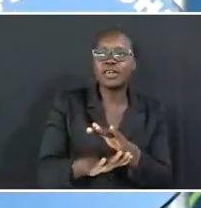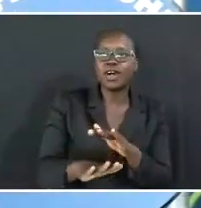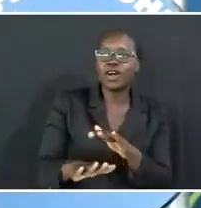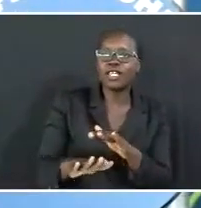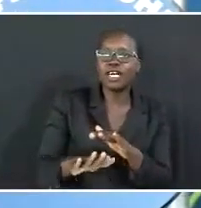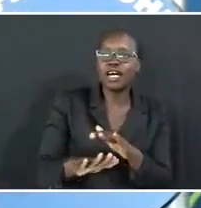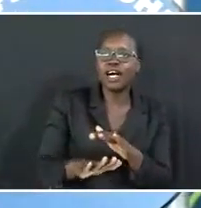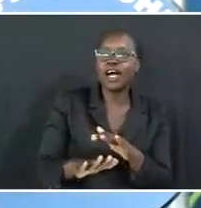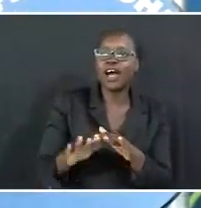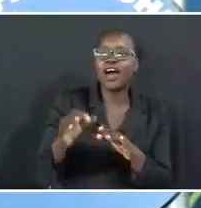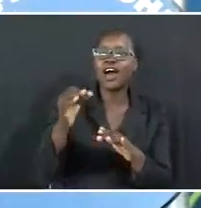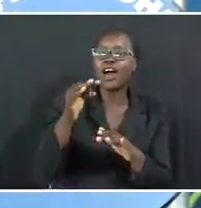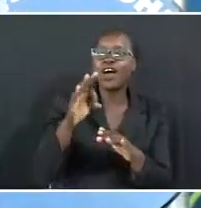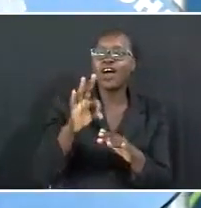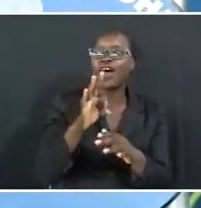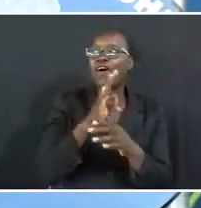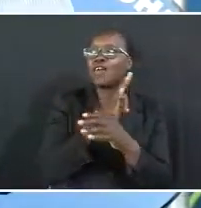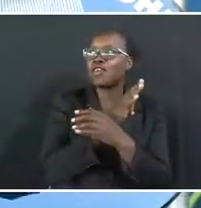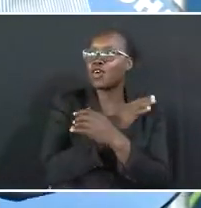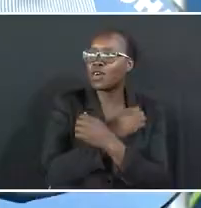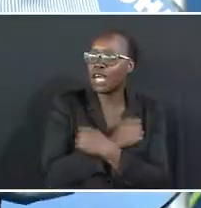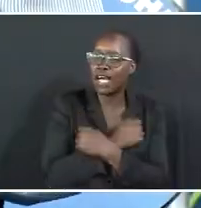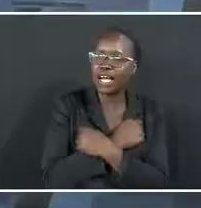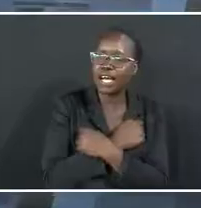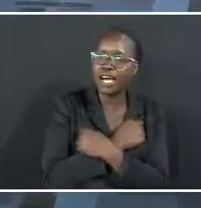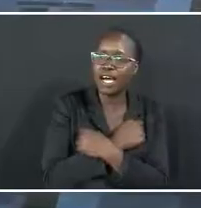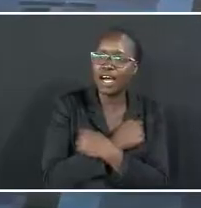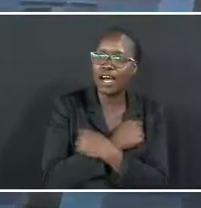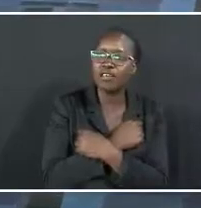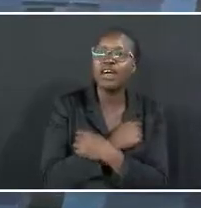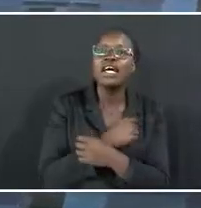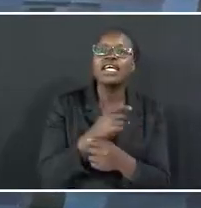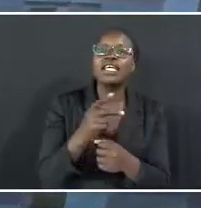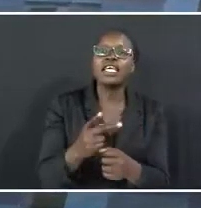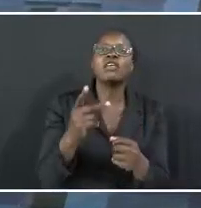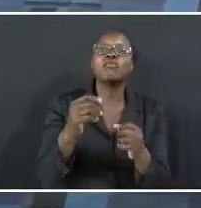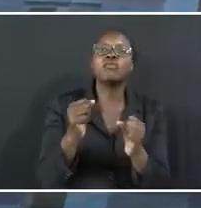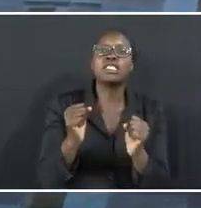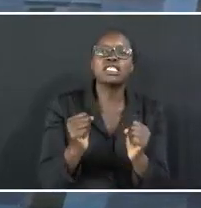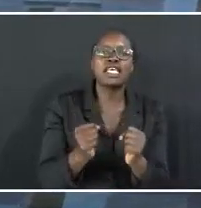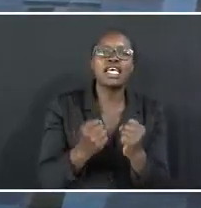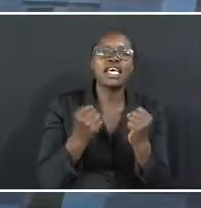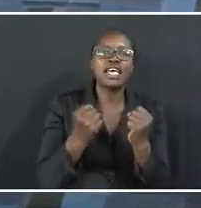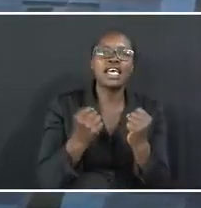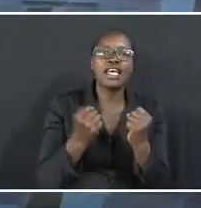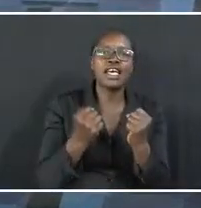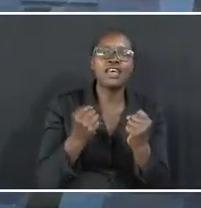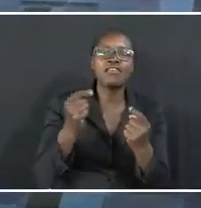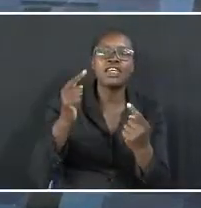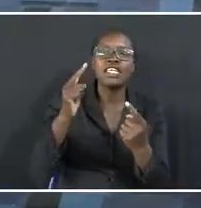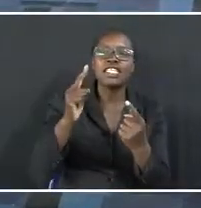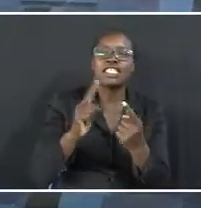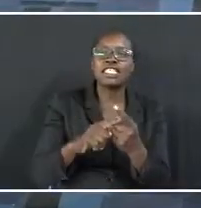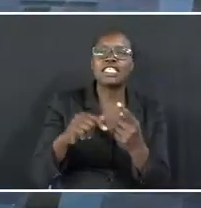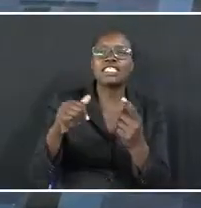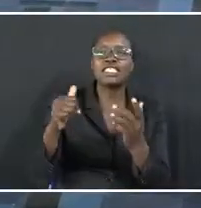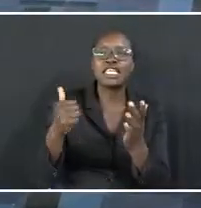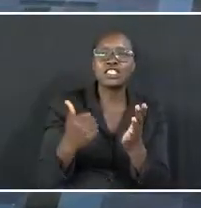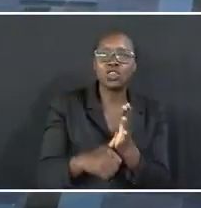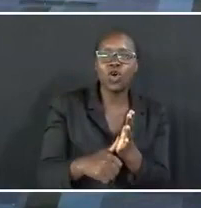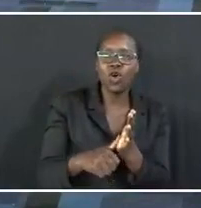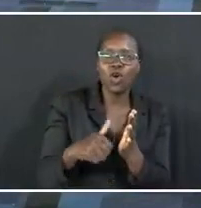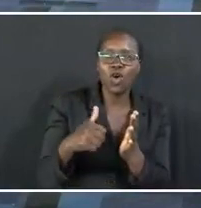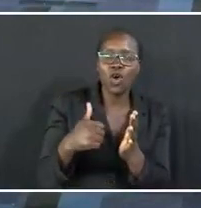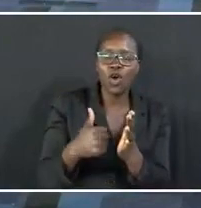the hollow of thy hand. Keep me safe till